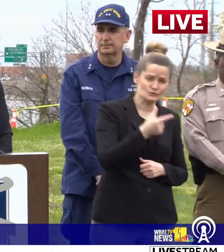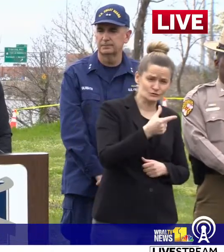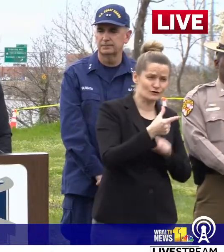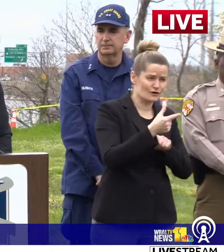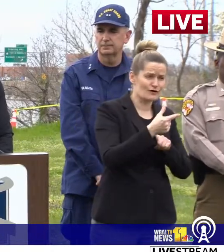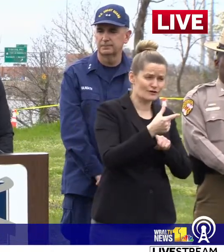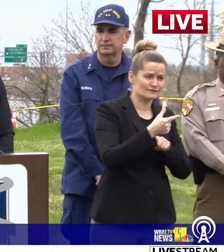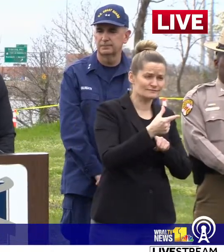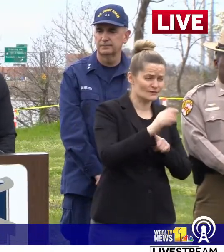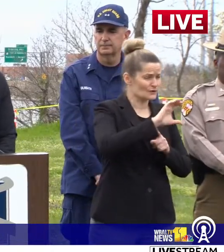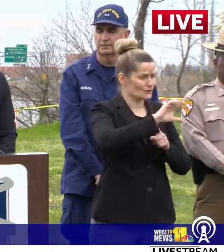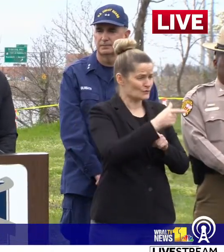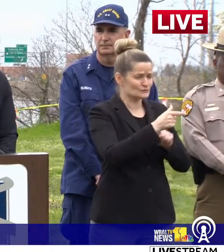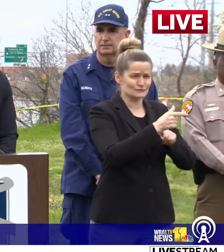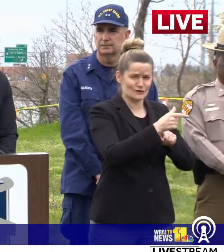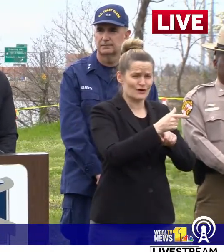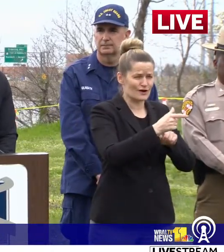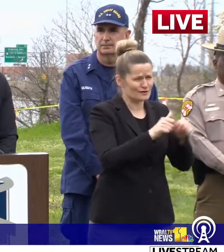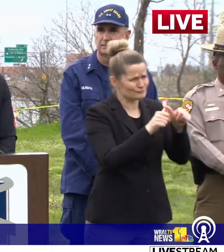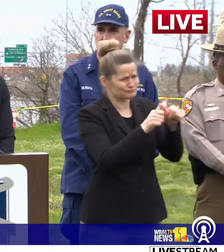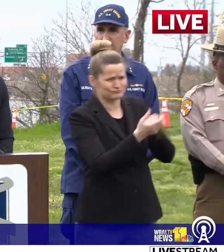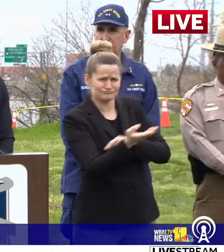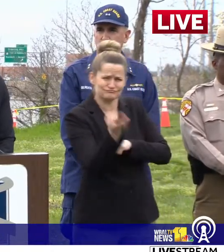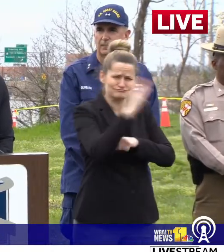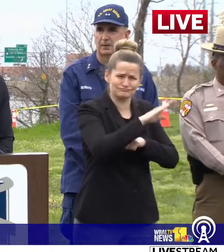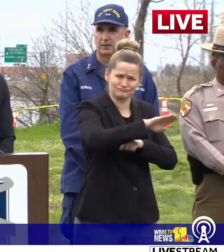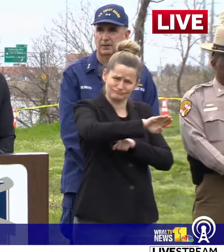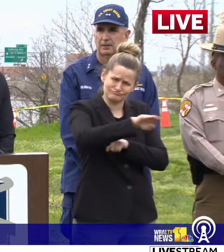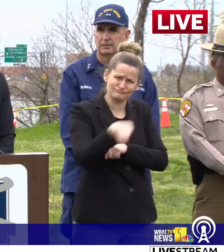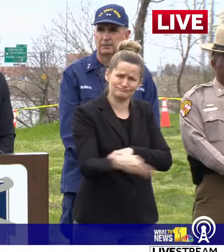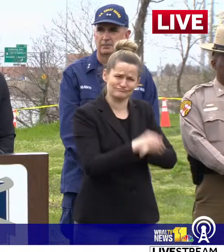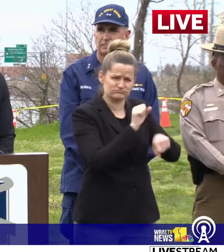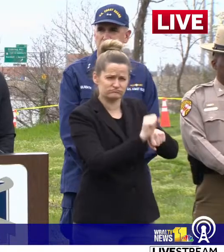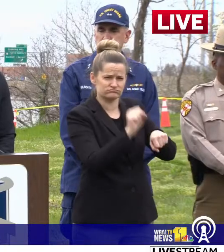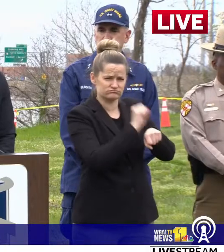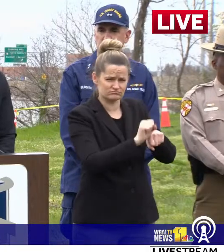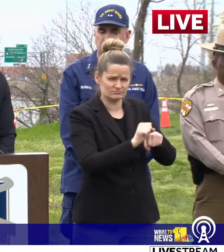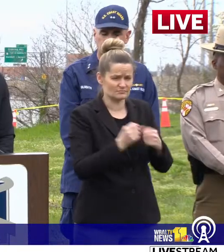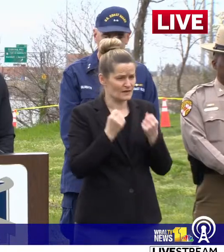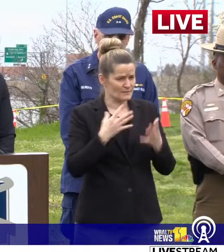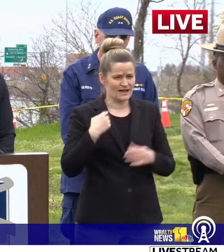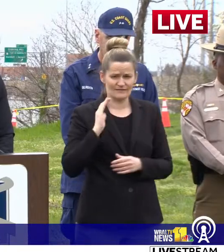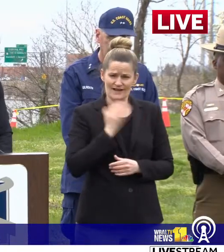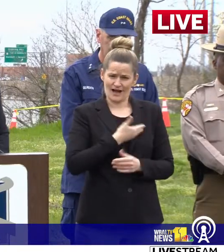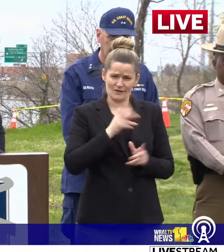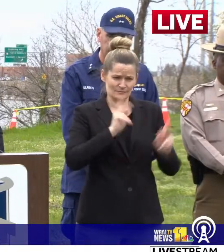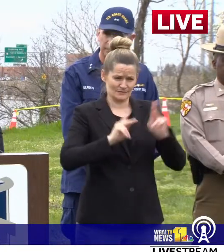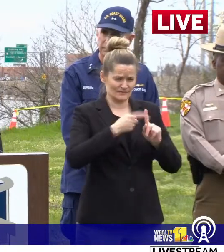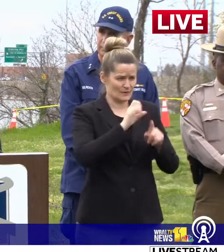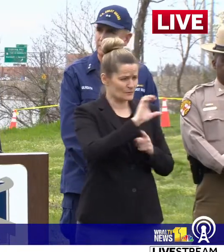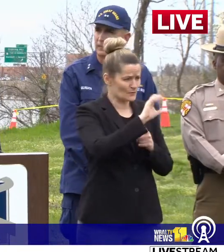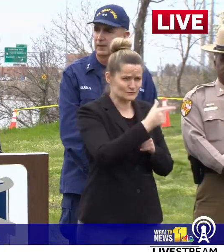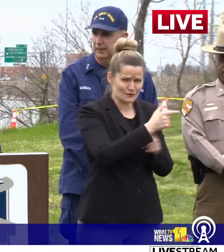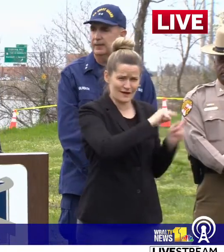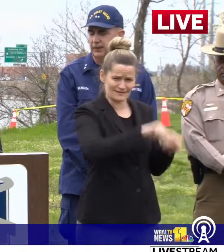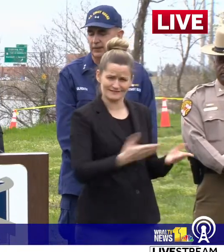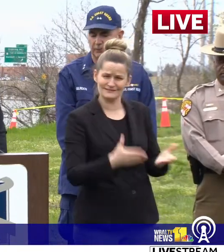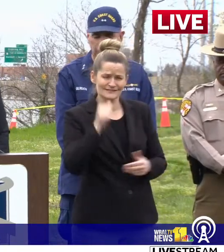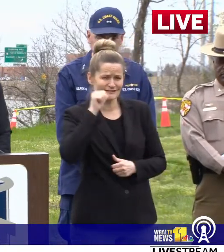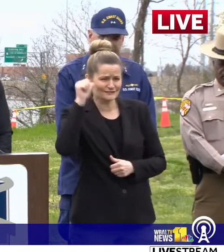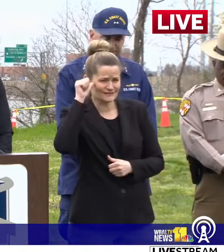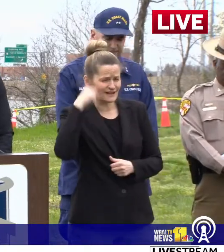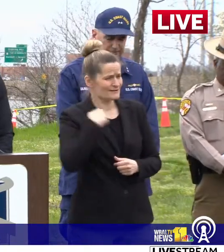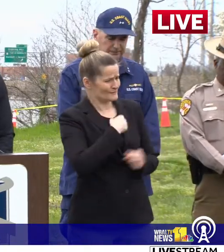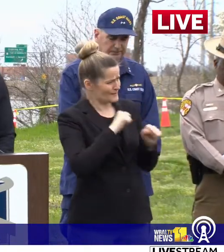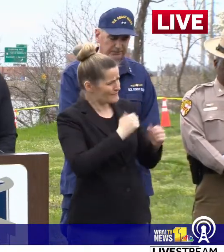tirelessly. The Commandant of the Coast Guard was here just yesterday, and I had a chance to thank Admiral Fagan for her team's work, and we're